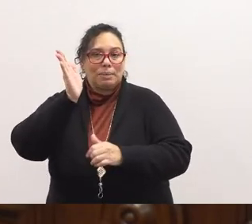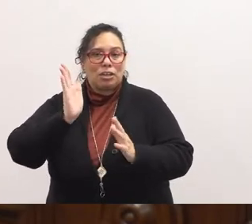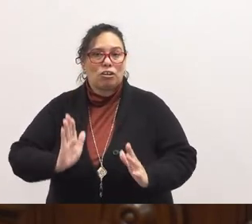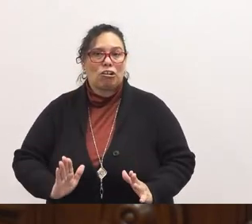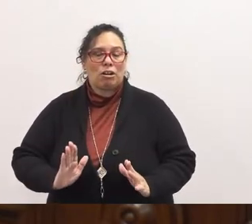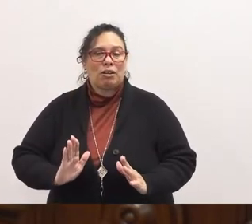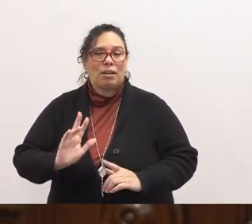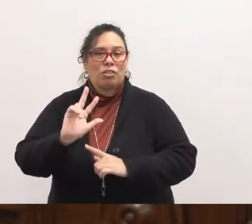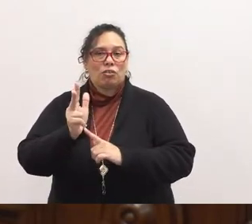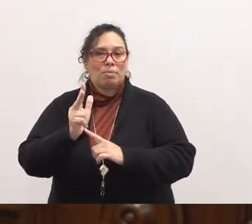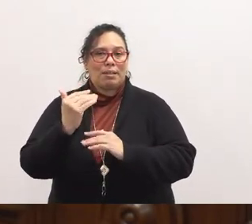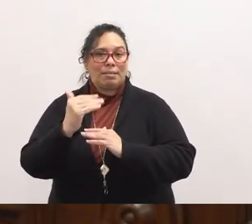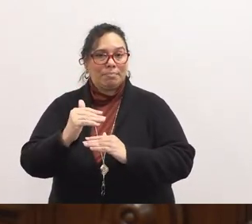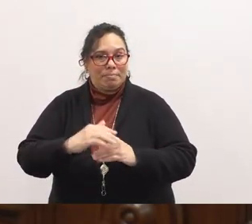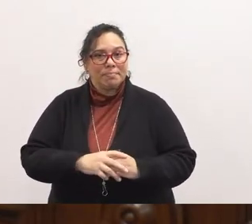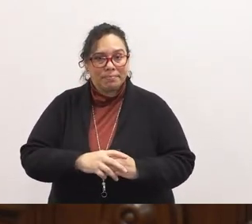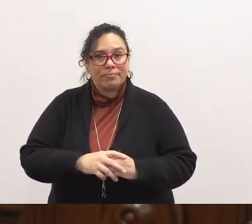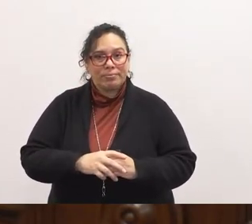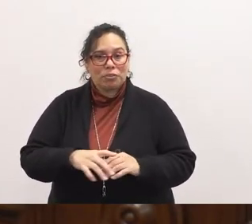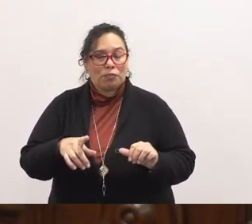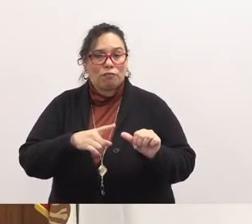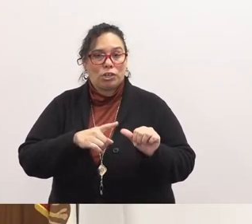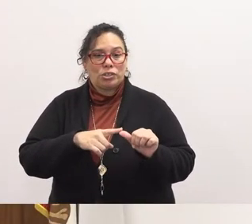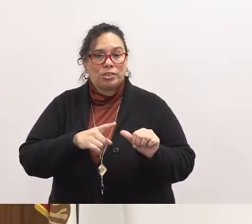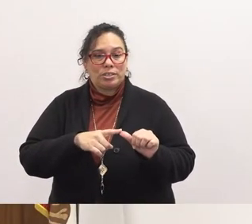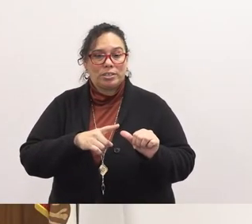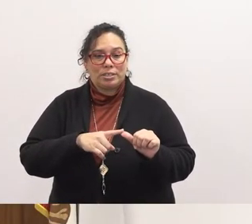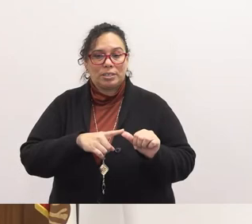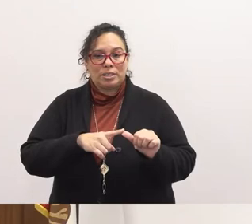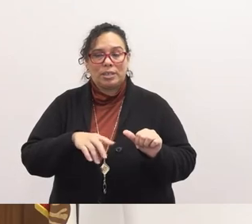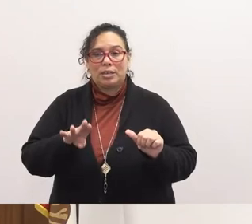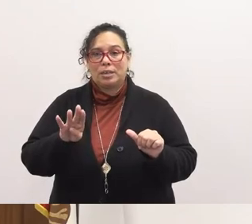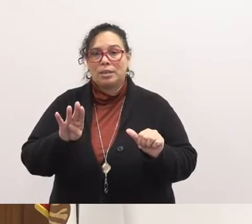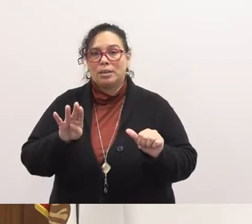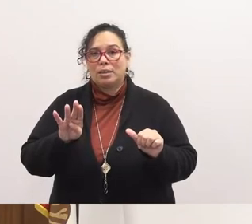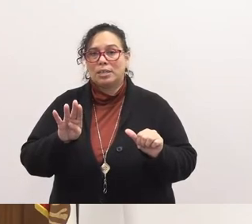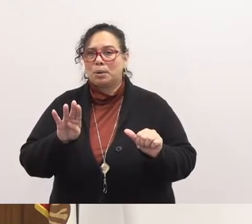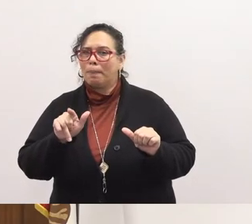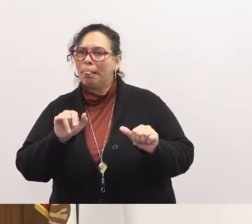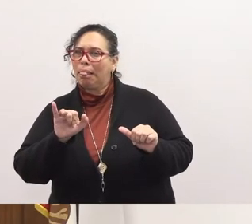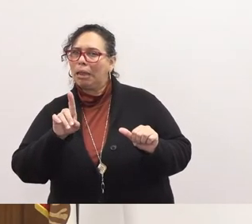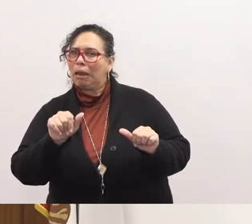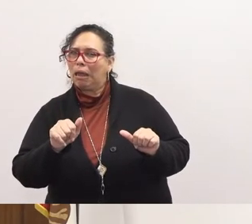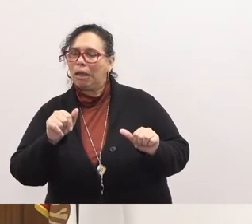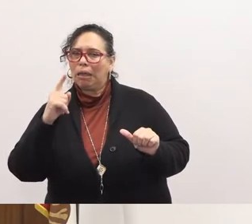have 3 minutes. And first we have Glenda Culbertson.